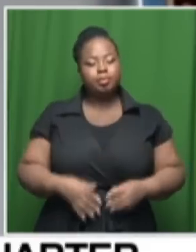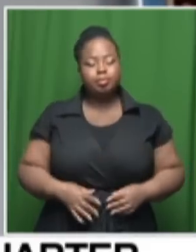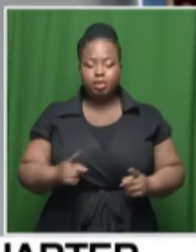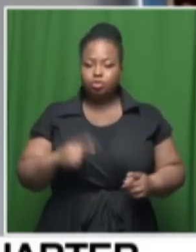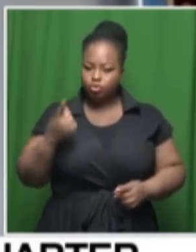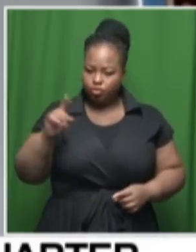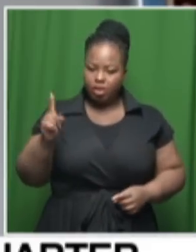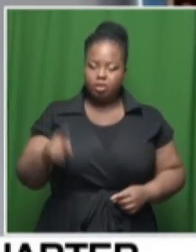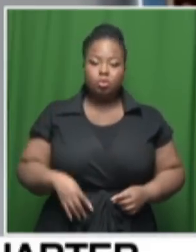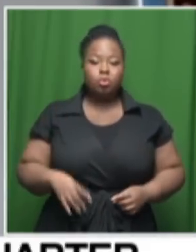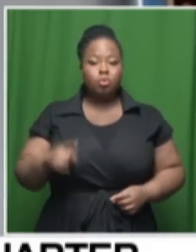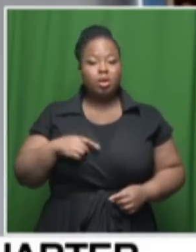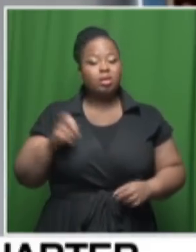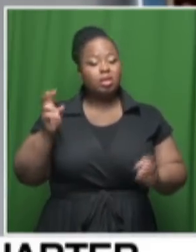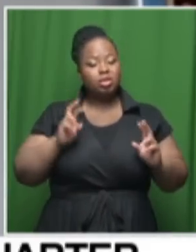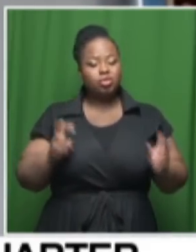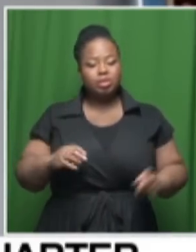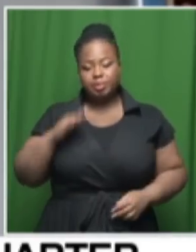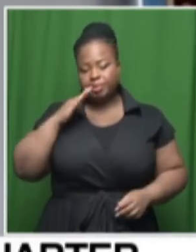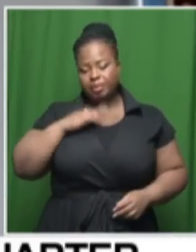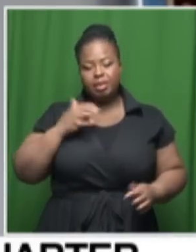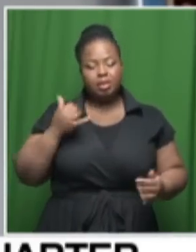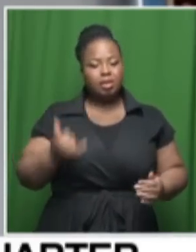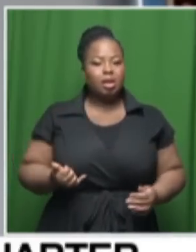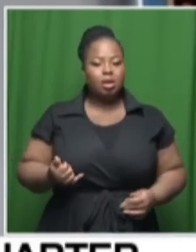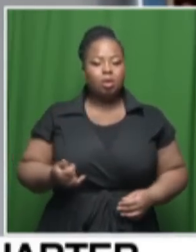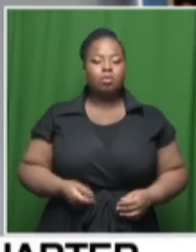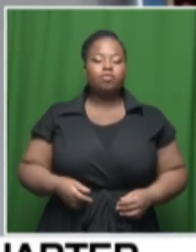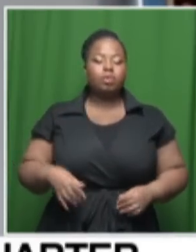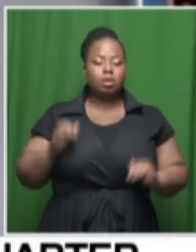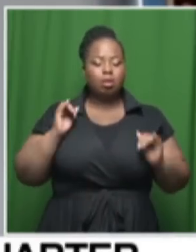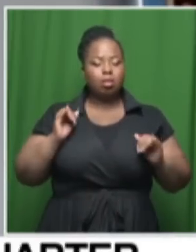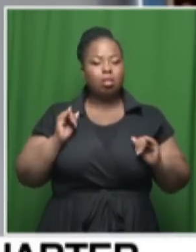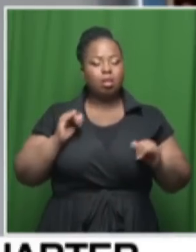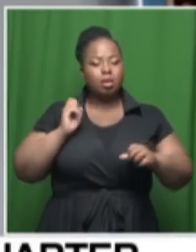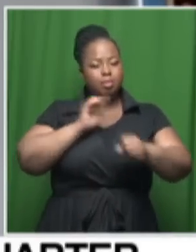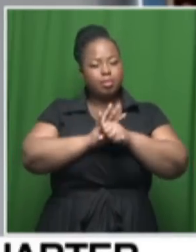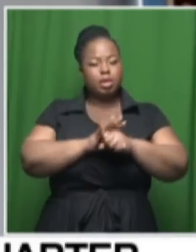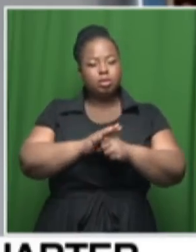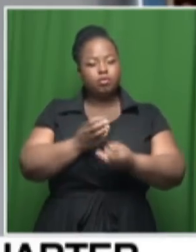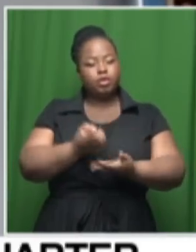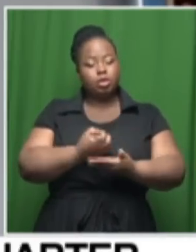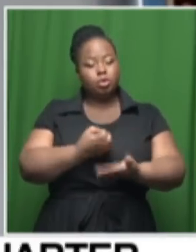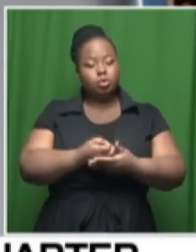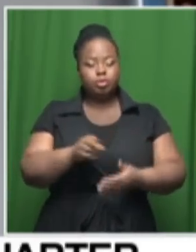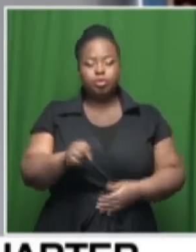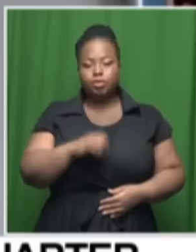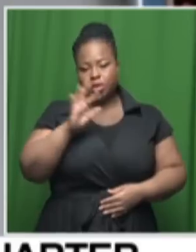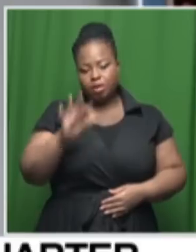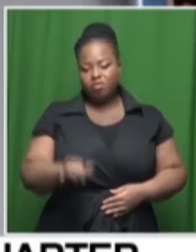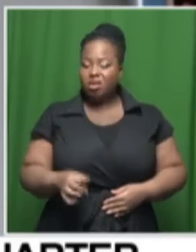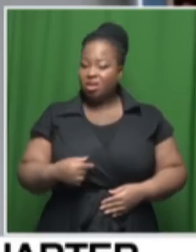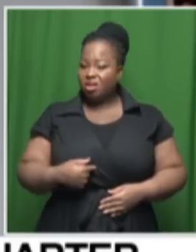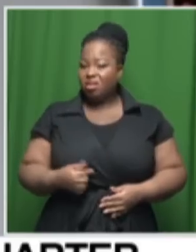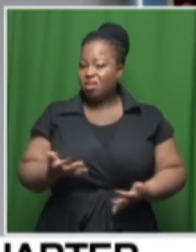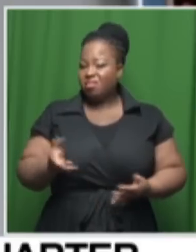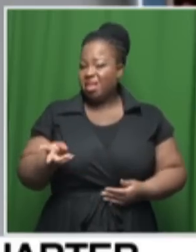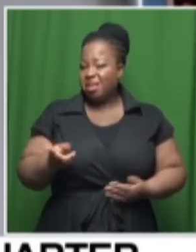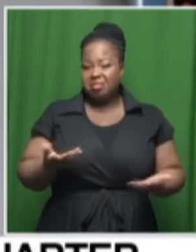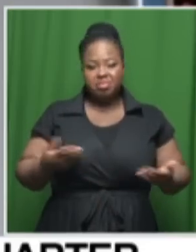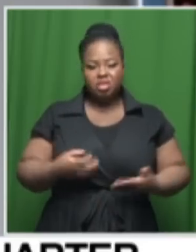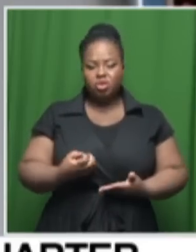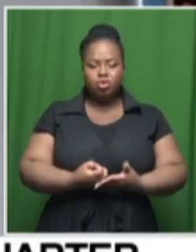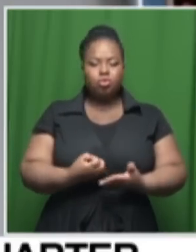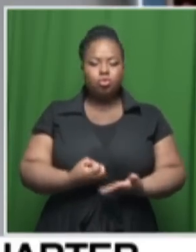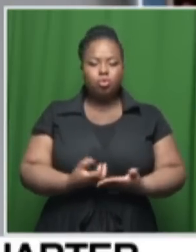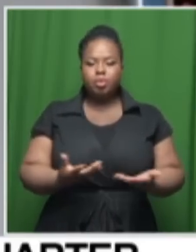right. The lack of electricity is keeping a lid on economic growth in South Africa, and rough calculations suggest that the economy anyway cannot grow